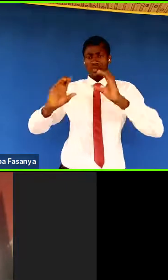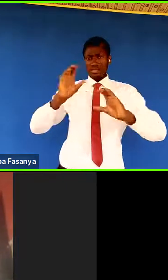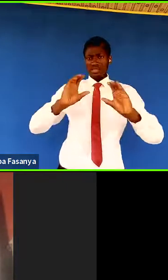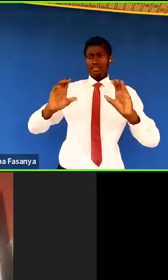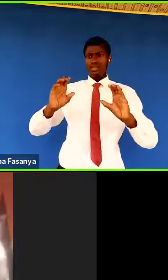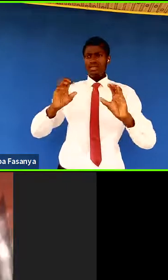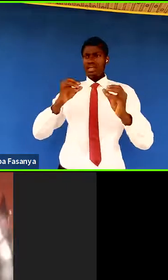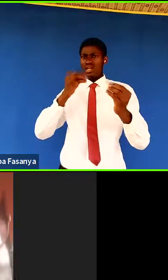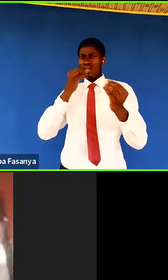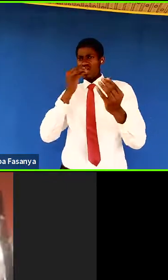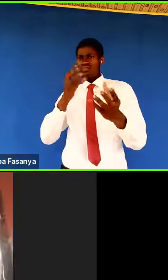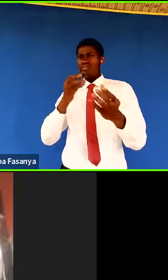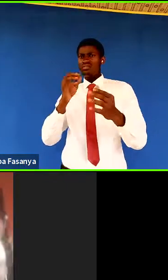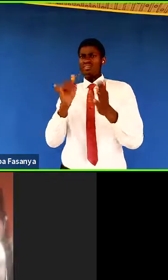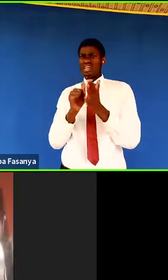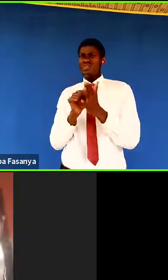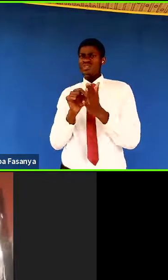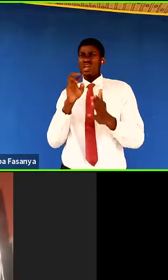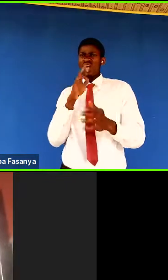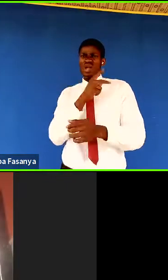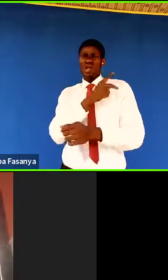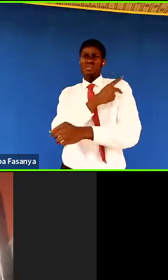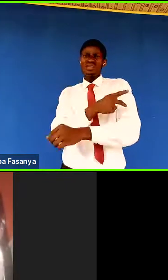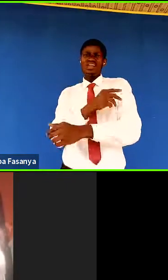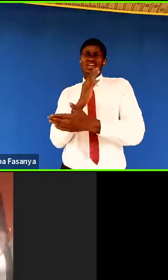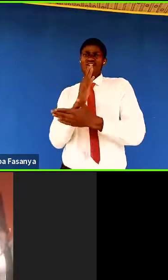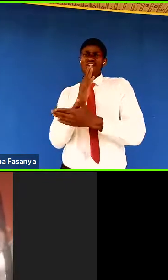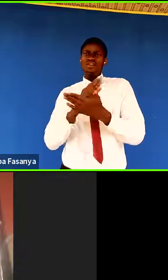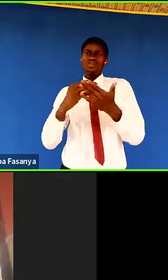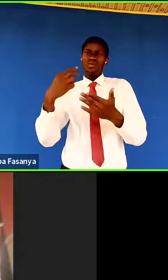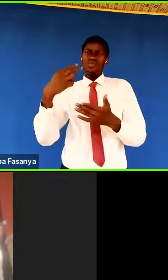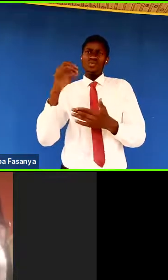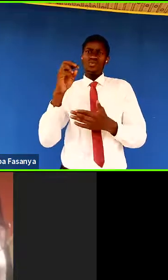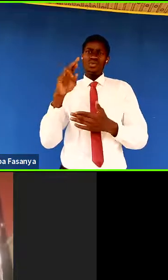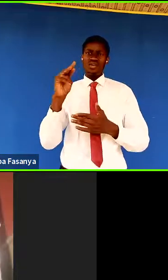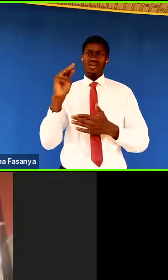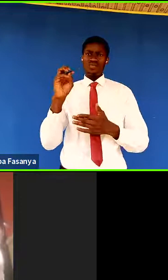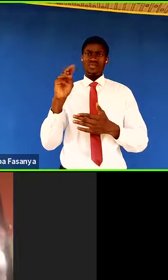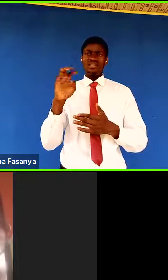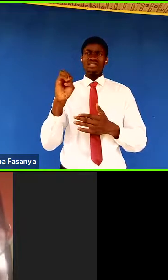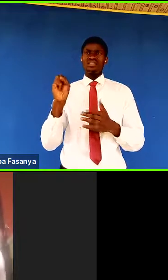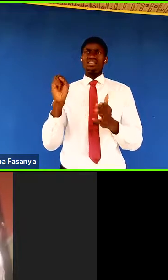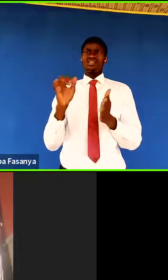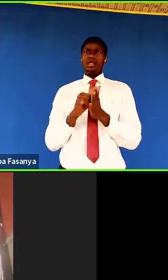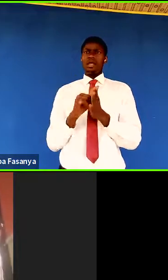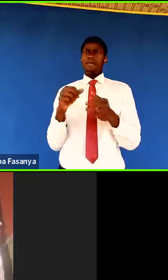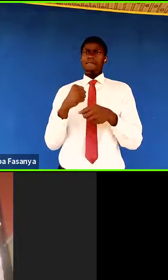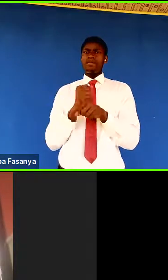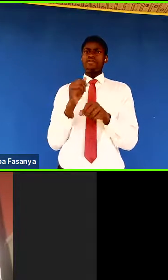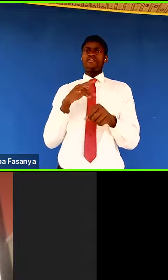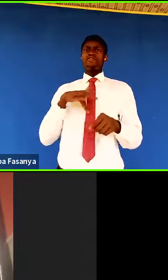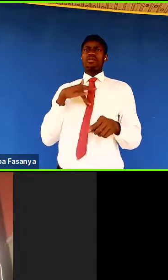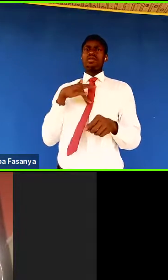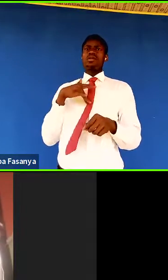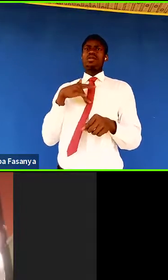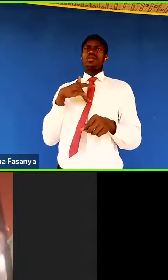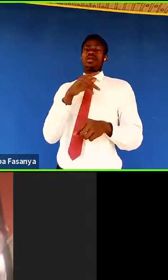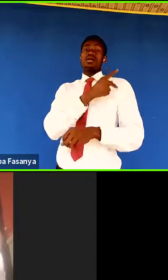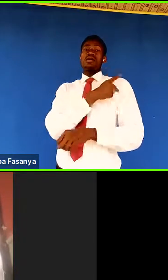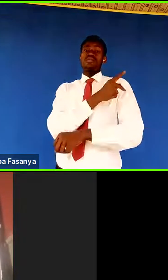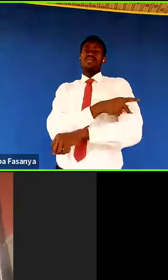certain hormones are released, estrogen and progesterone, that even makes you feel pregnant, have the pregnancy symptoms of